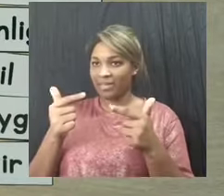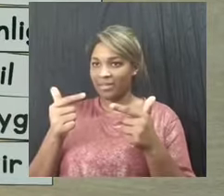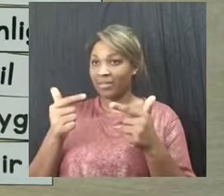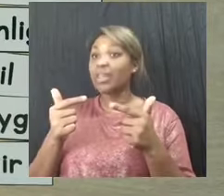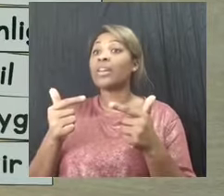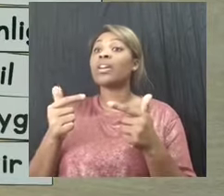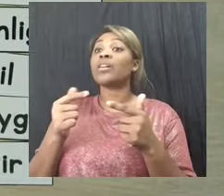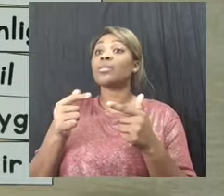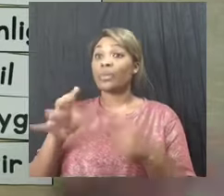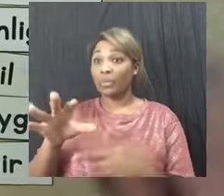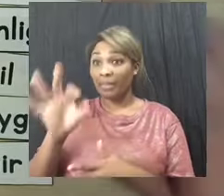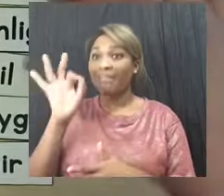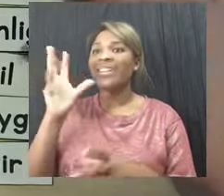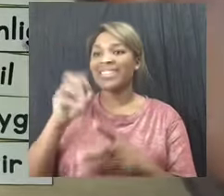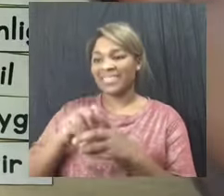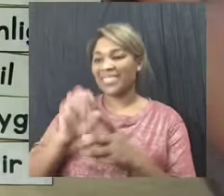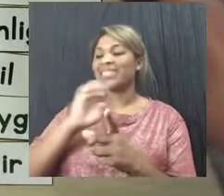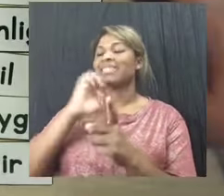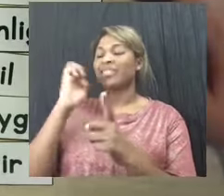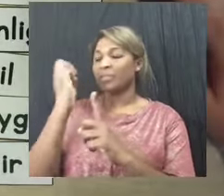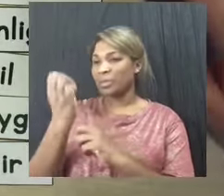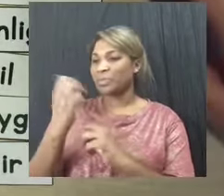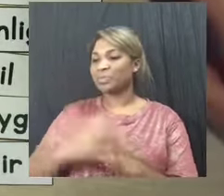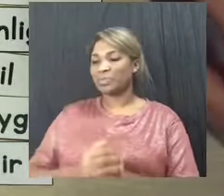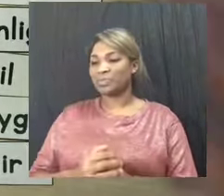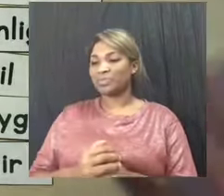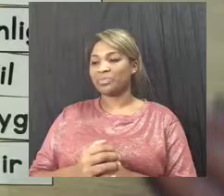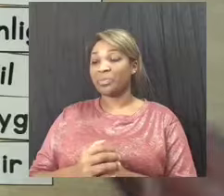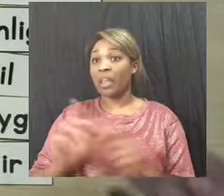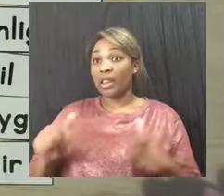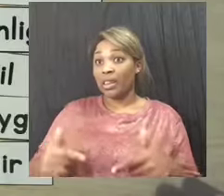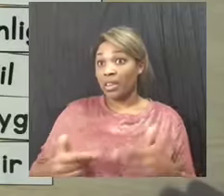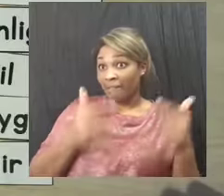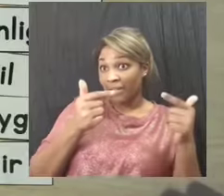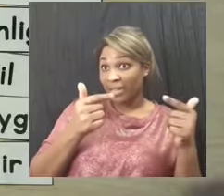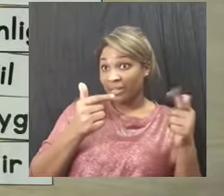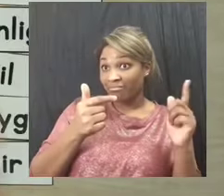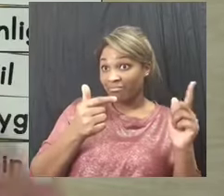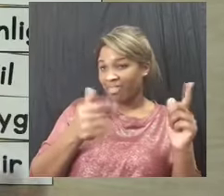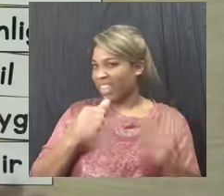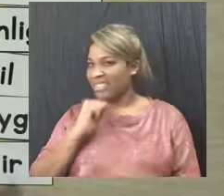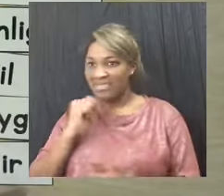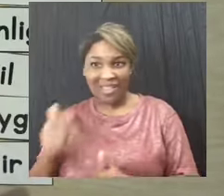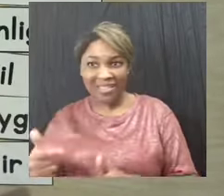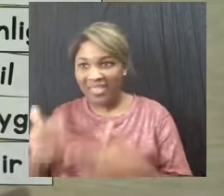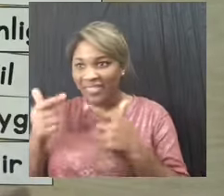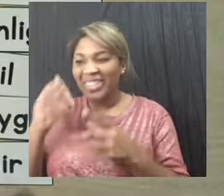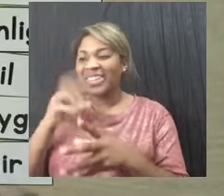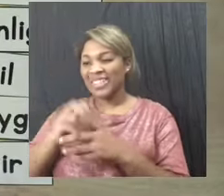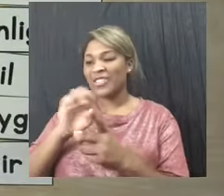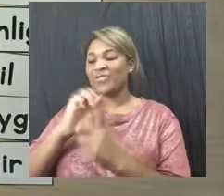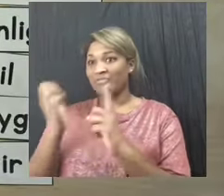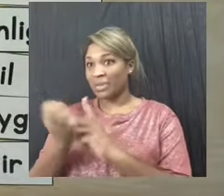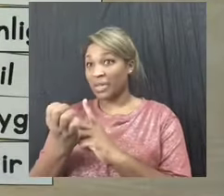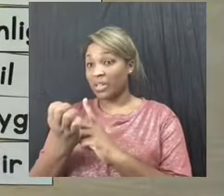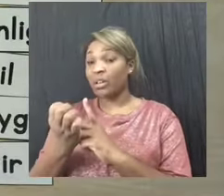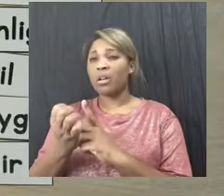the environment. So living and non-living in the environment, these